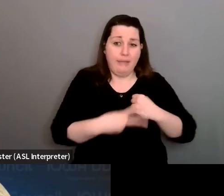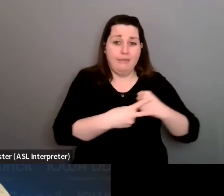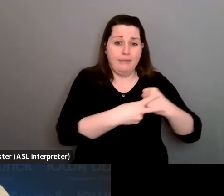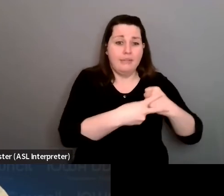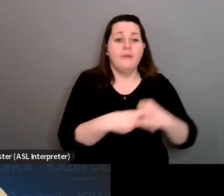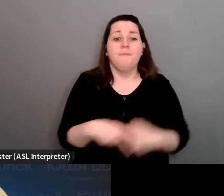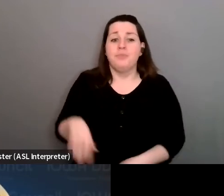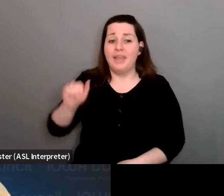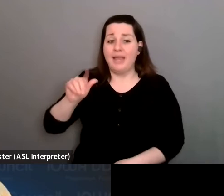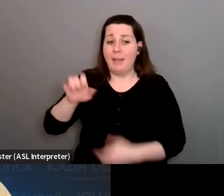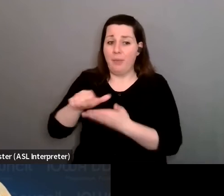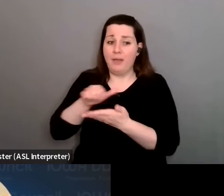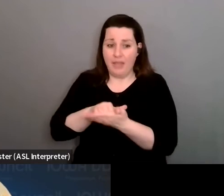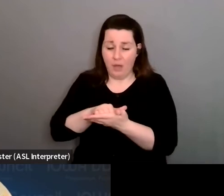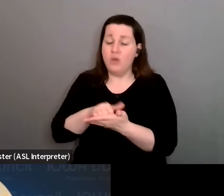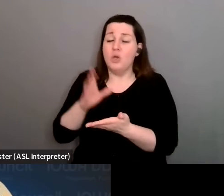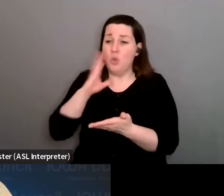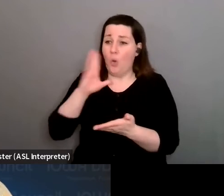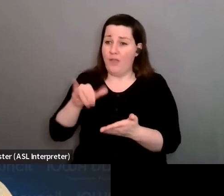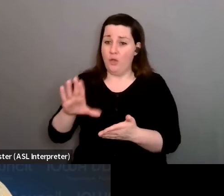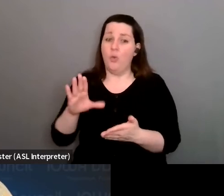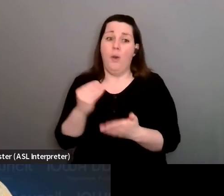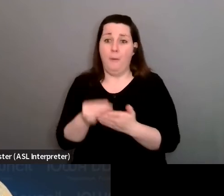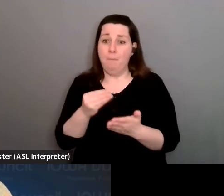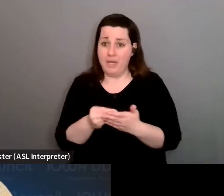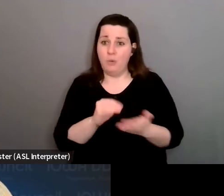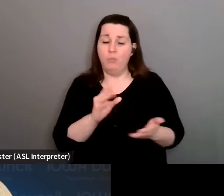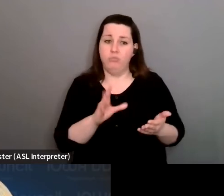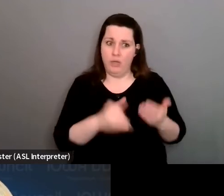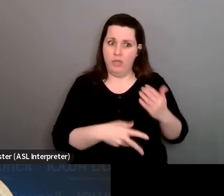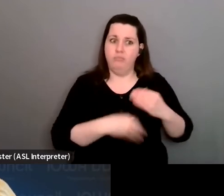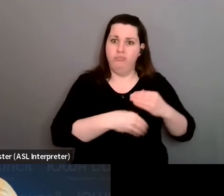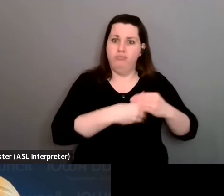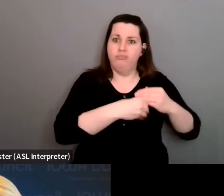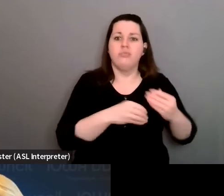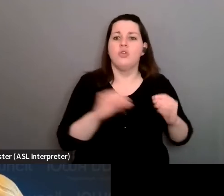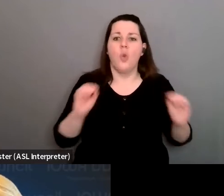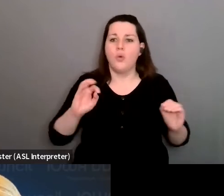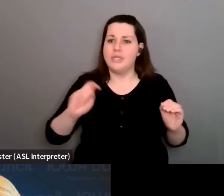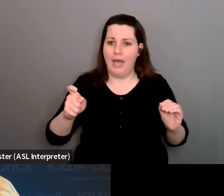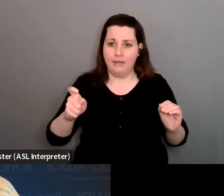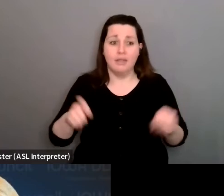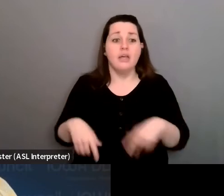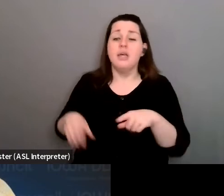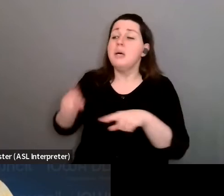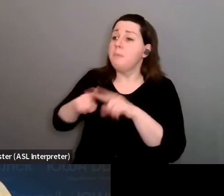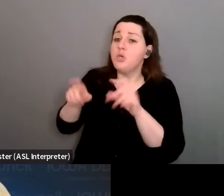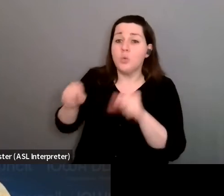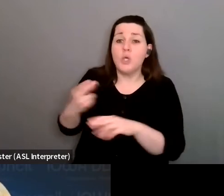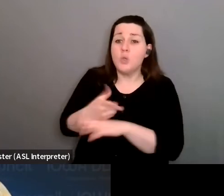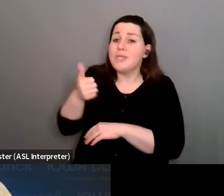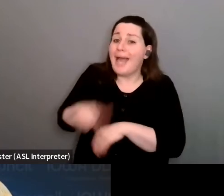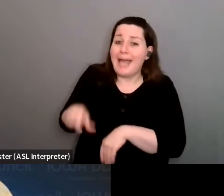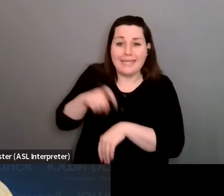about the ABLE account, it's that your money grows tax-free. But the difference is that you can use it at any time to pay for